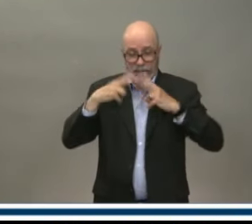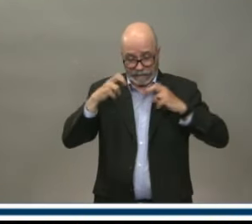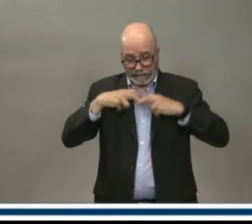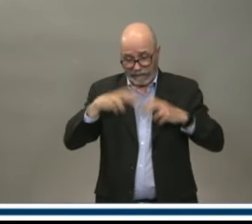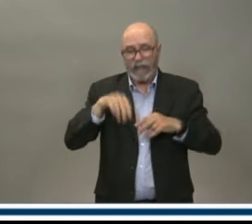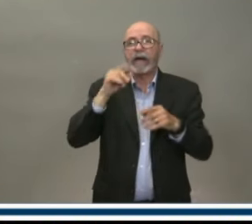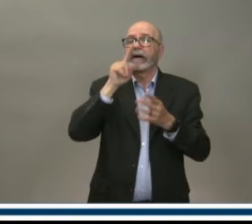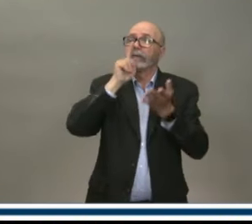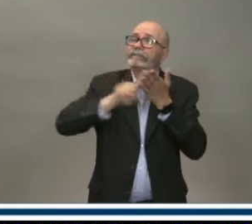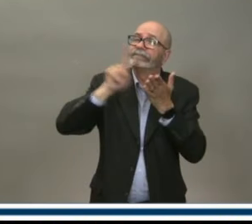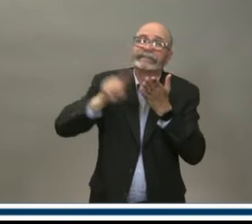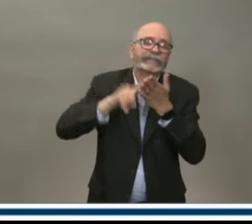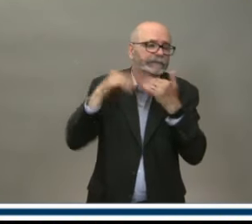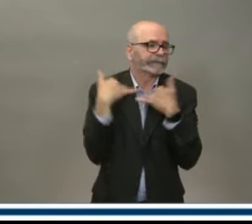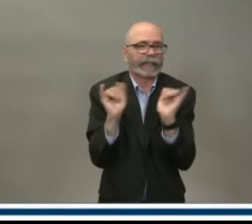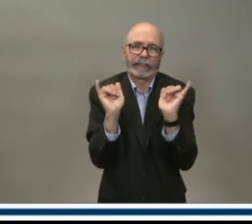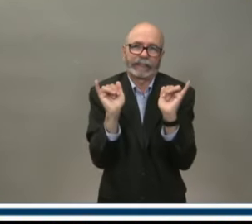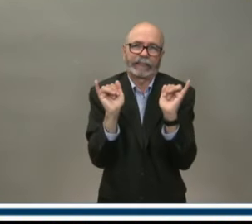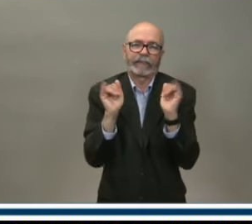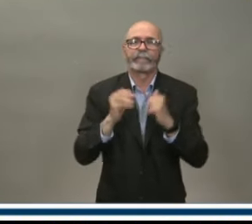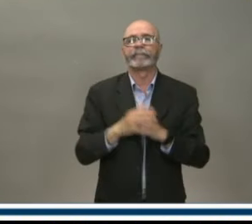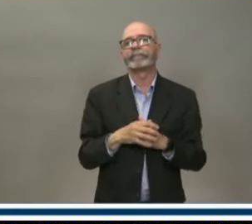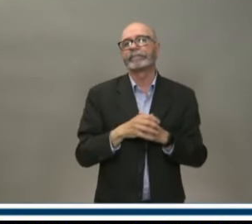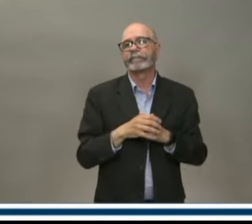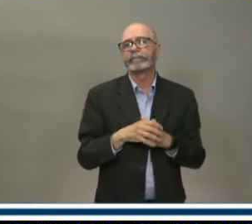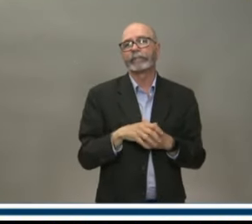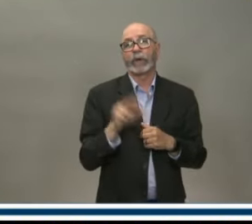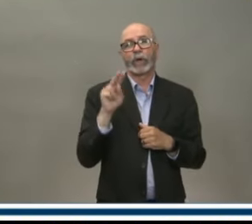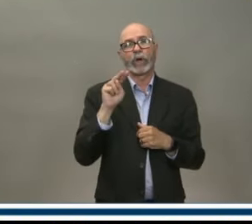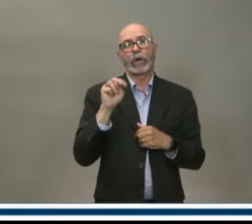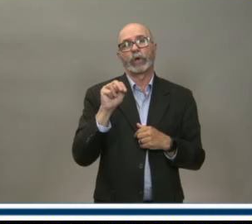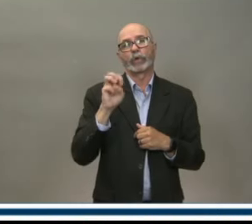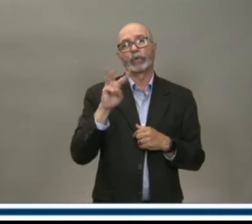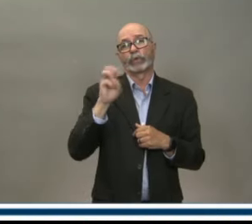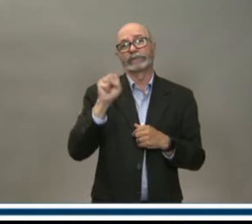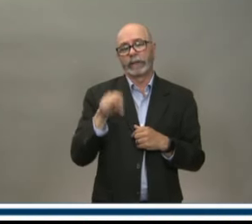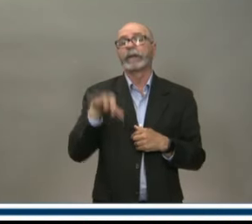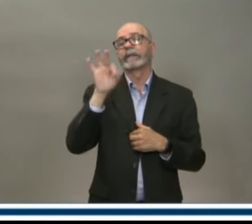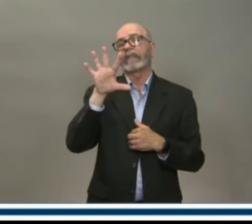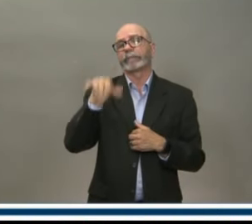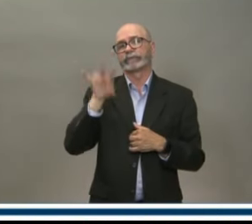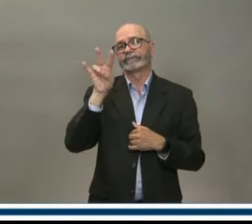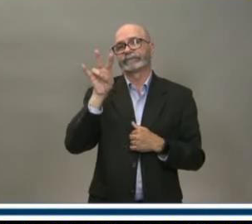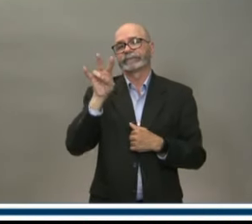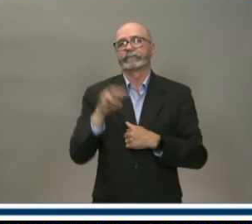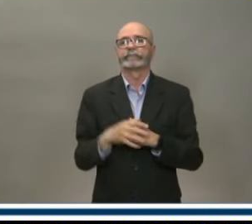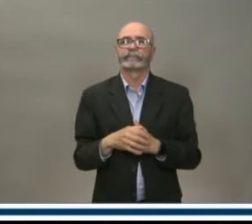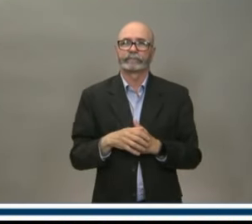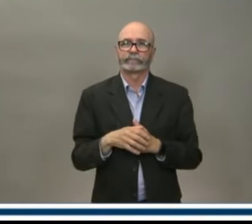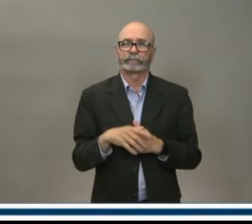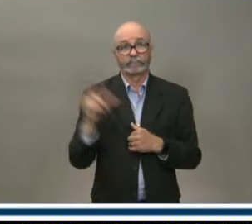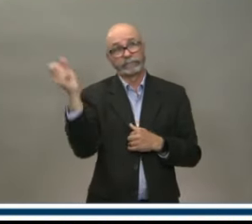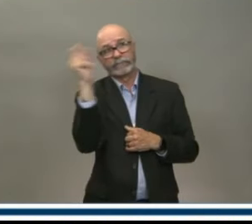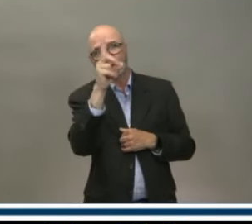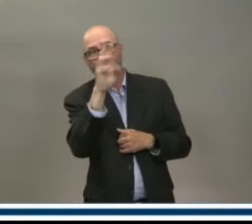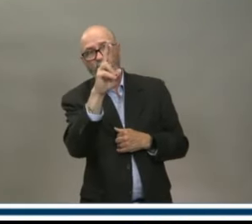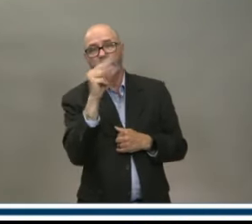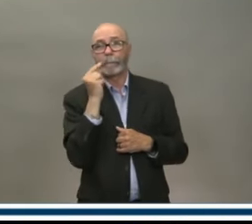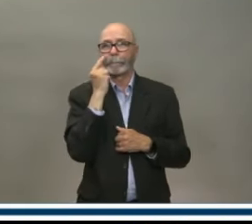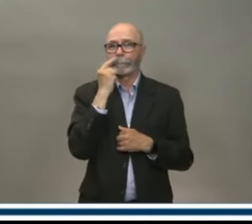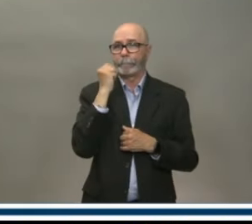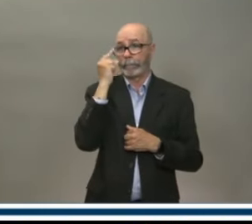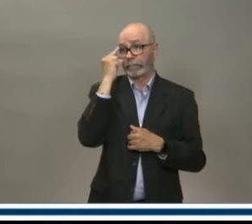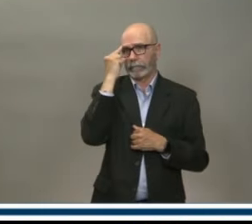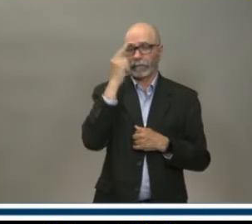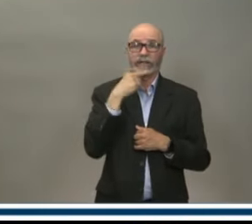Katie Hartai from News 95.7. Dr. Strang, you mentioned Nova Scotia has conducted more COVID-19 tests per capita